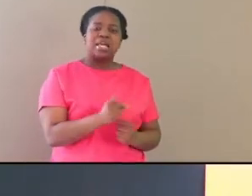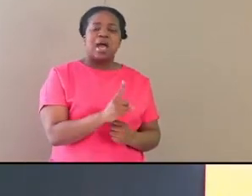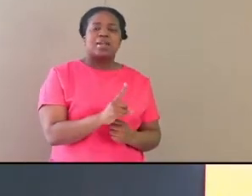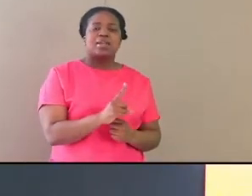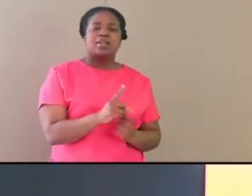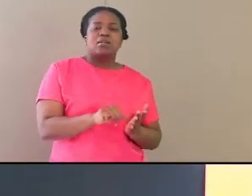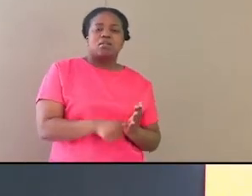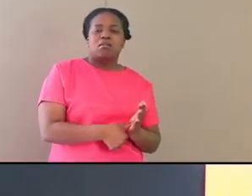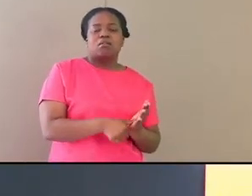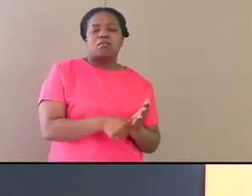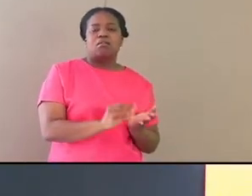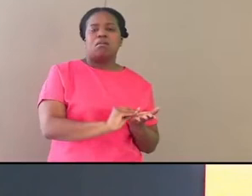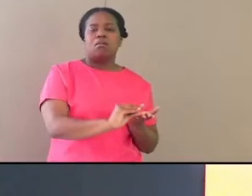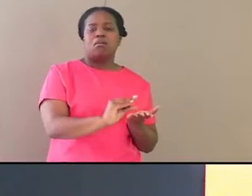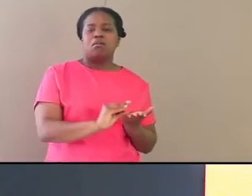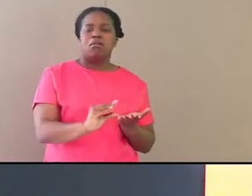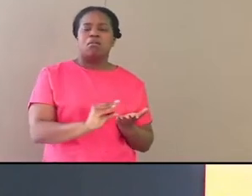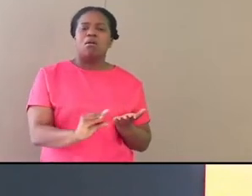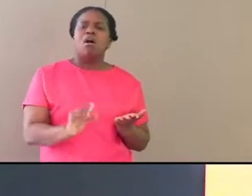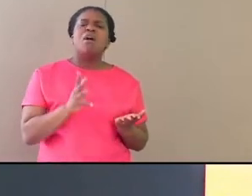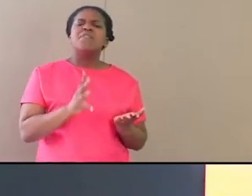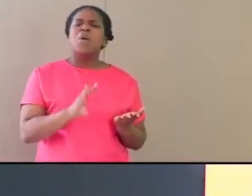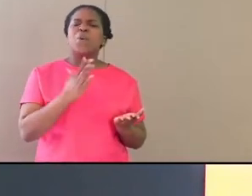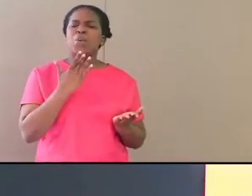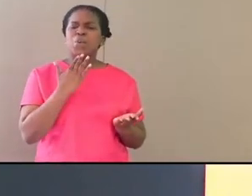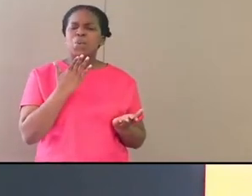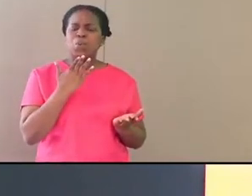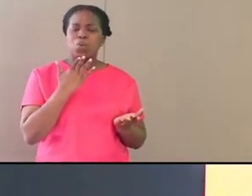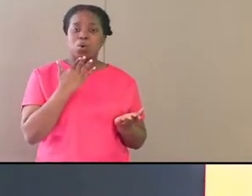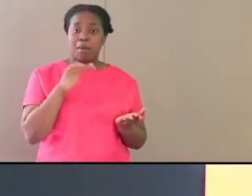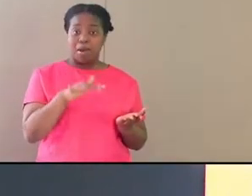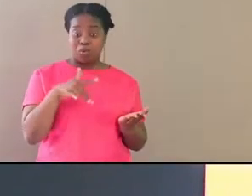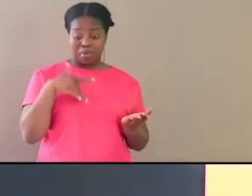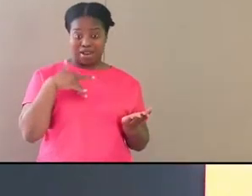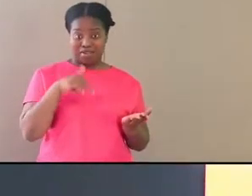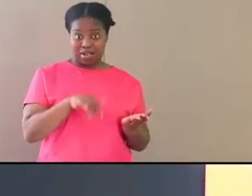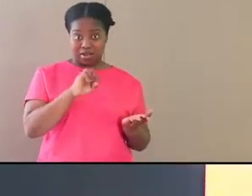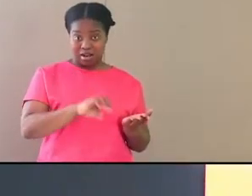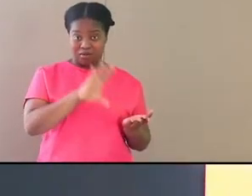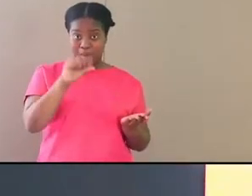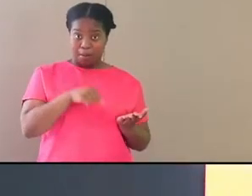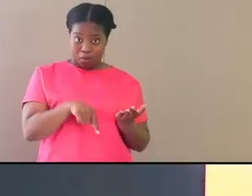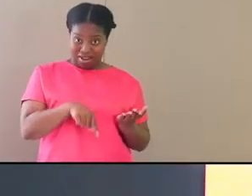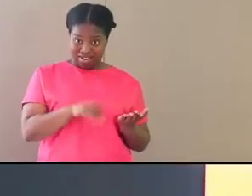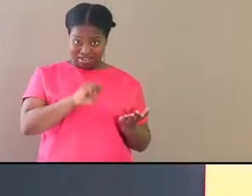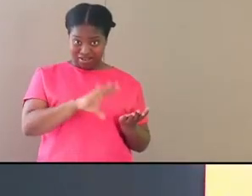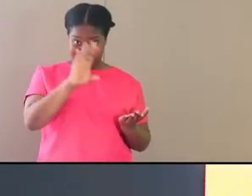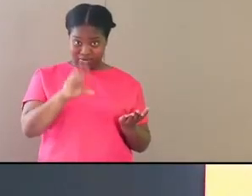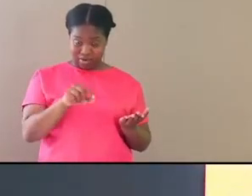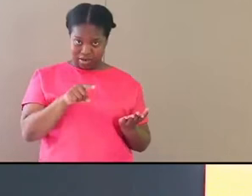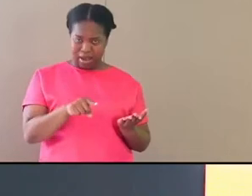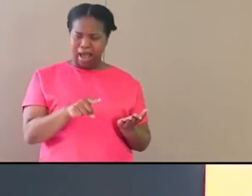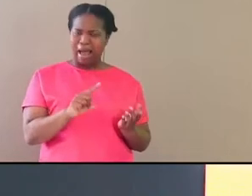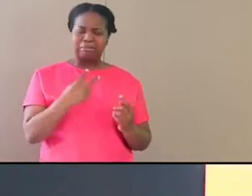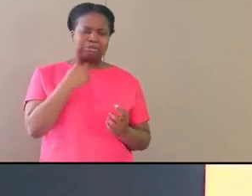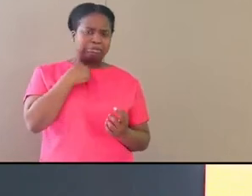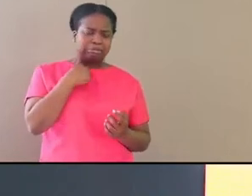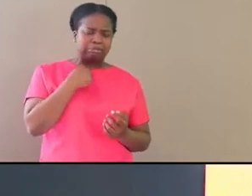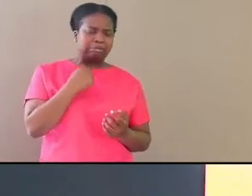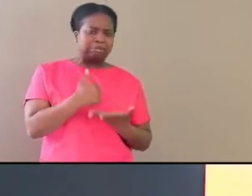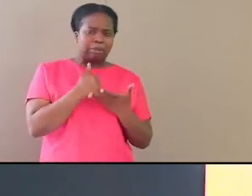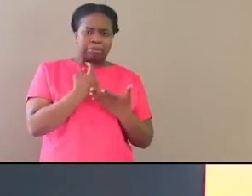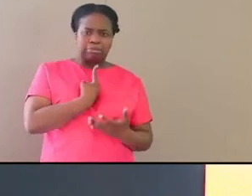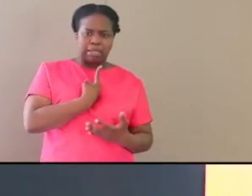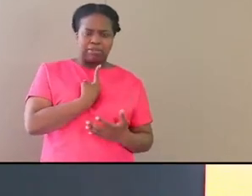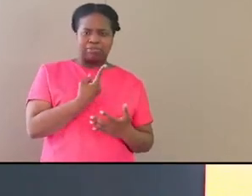to South Africans who are not able to support themselves. There's an interesting debate on whether we should be